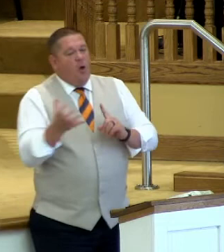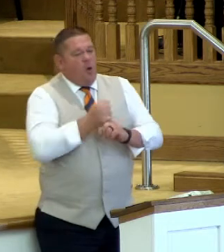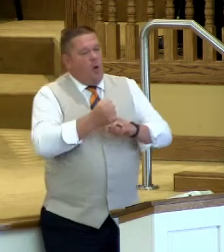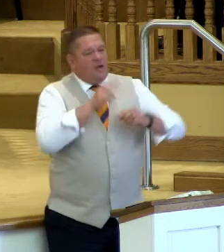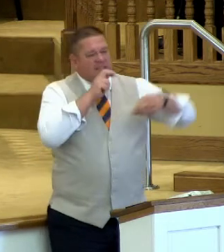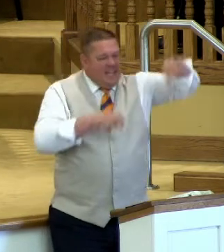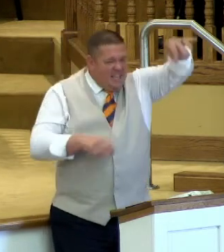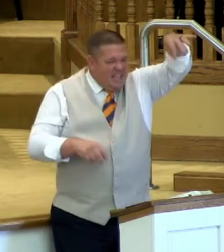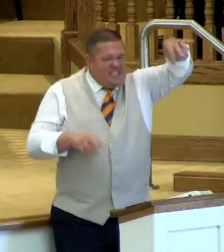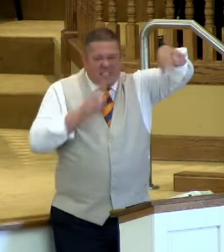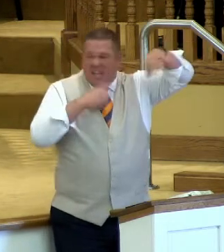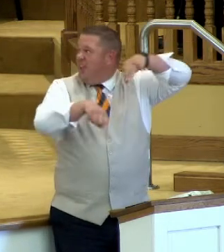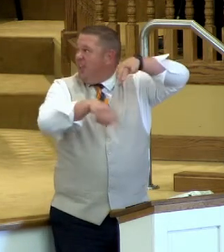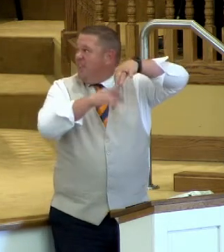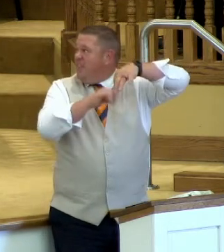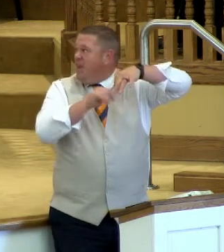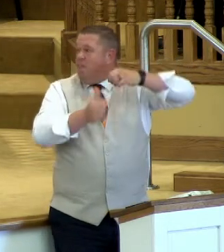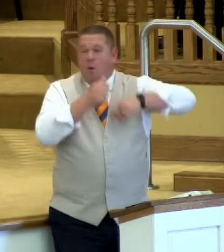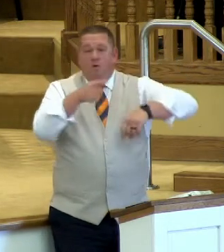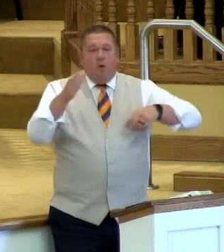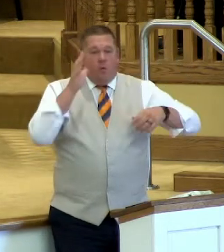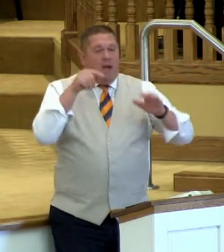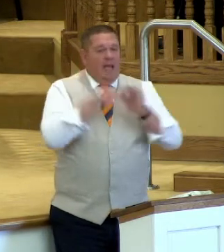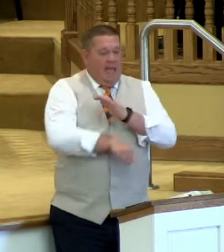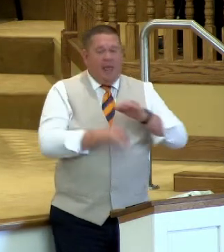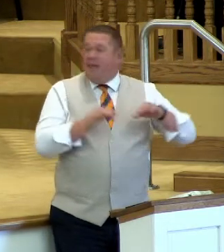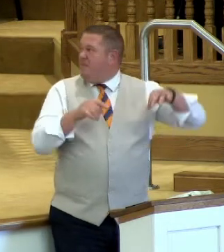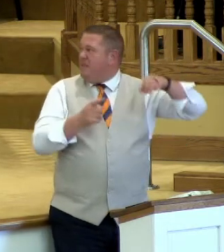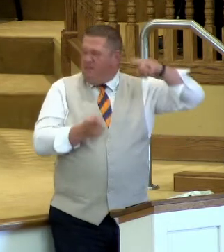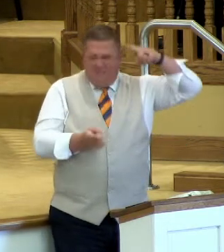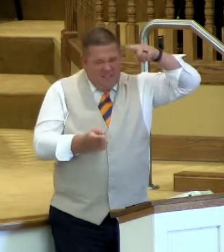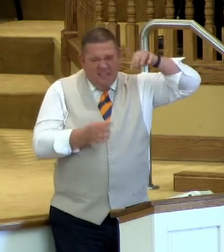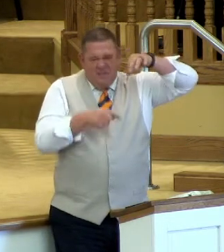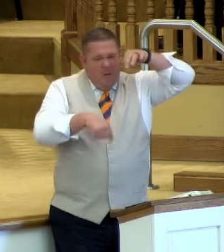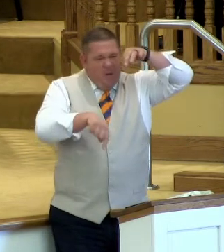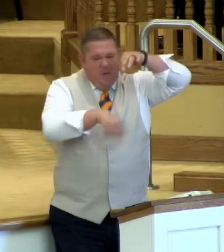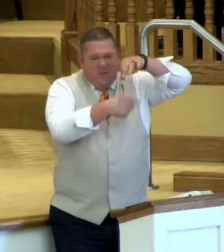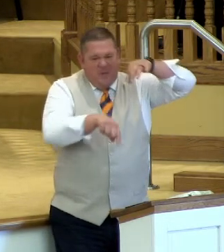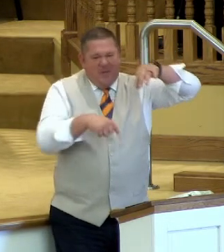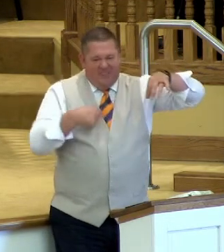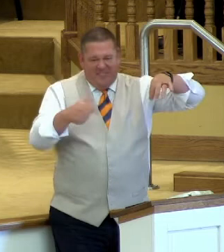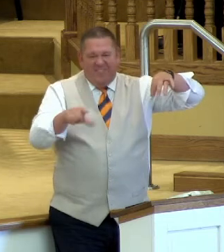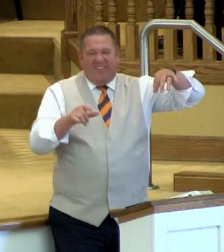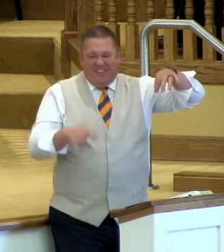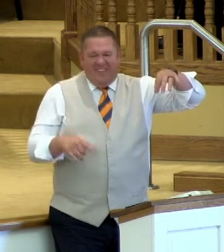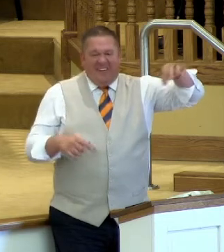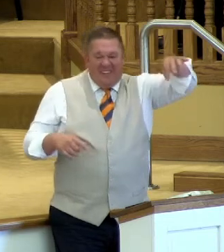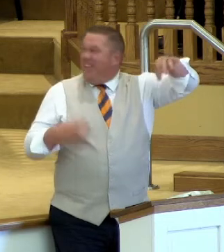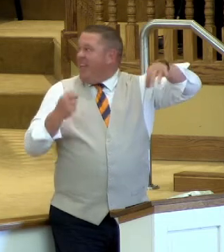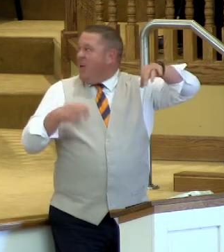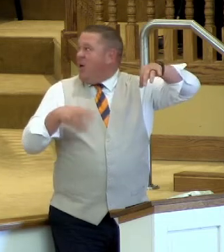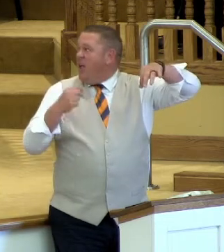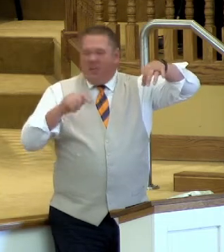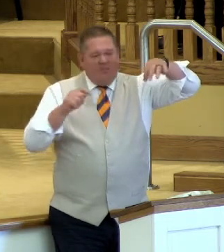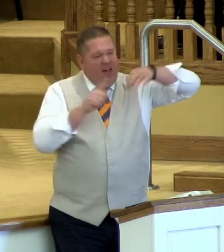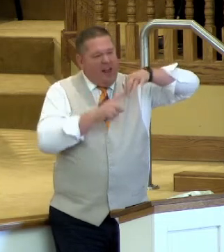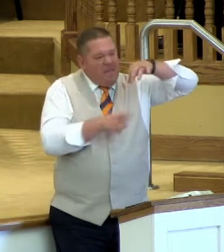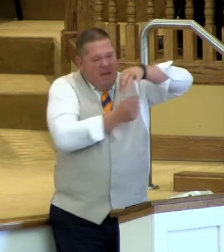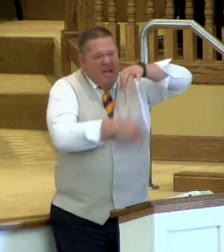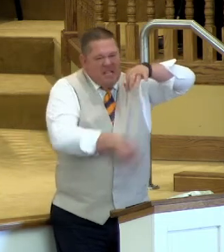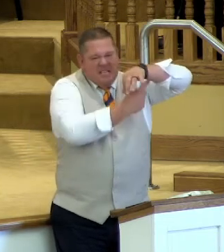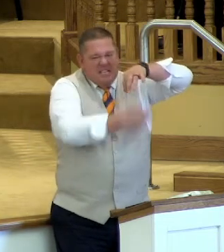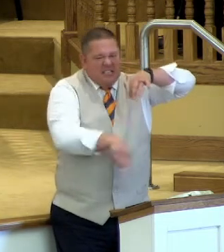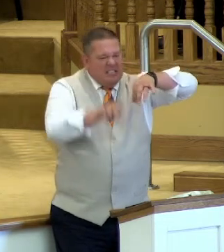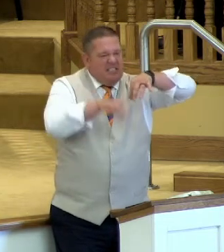holding a little garter snake that most of you would actually kill. It's about this skinny, about like that long, but he's holding it and it's trying to bite his